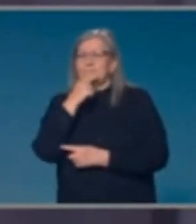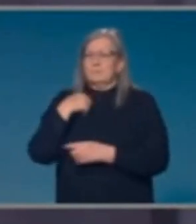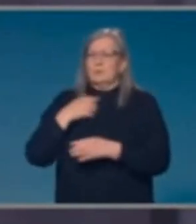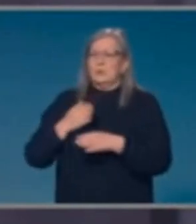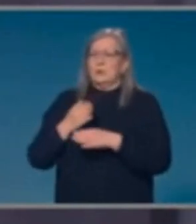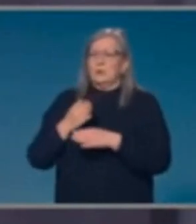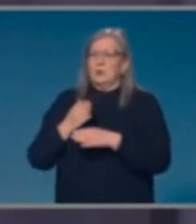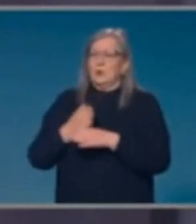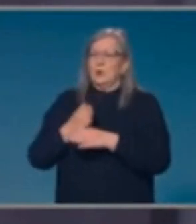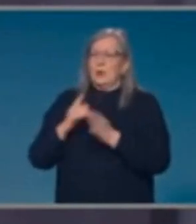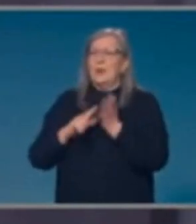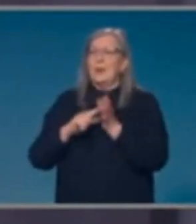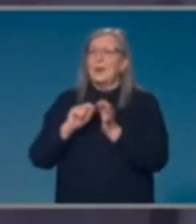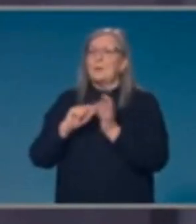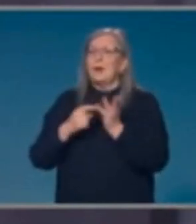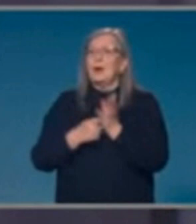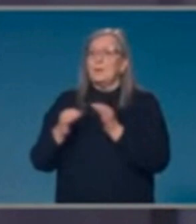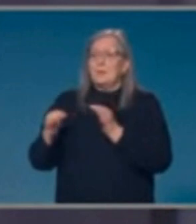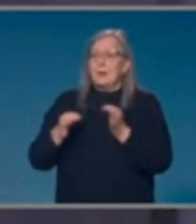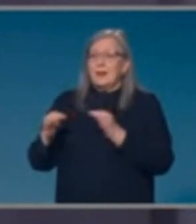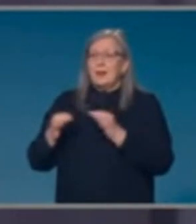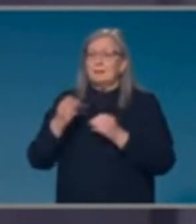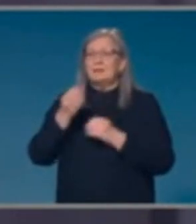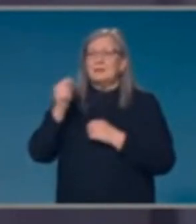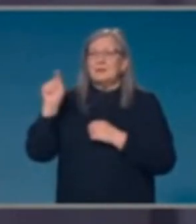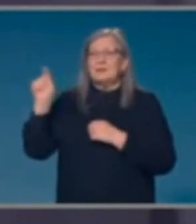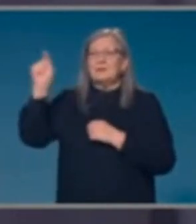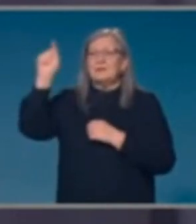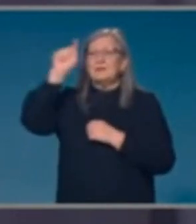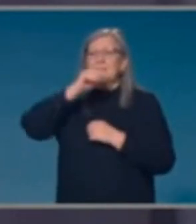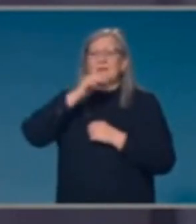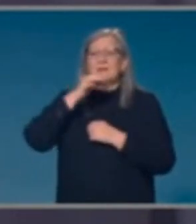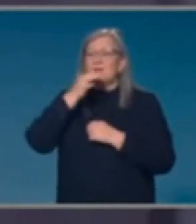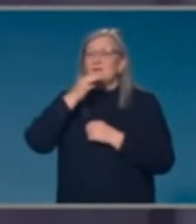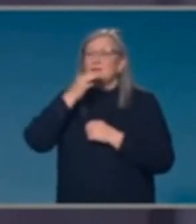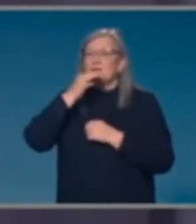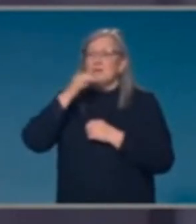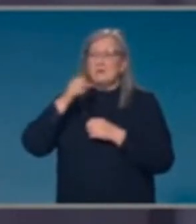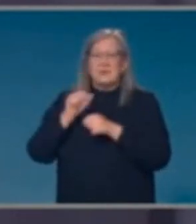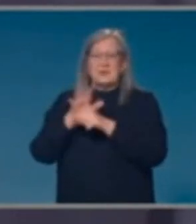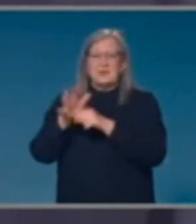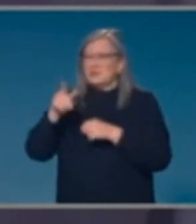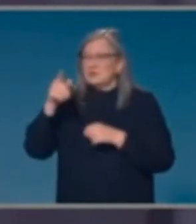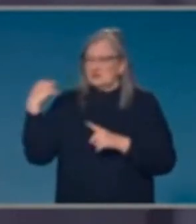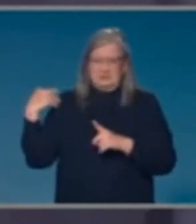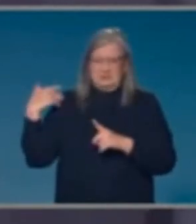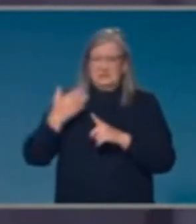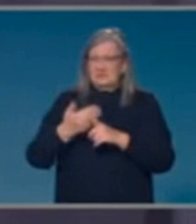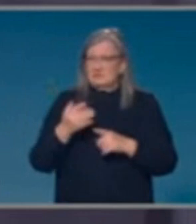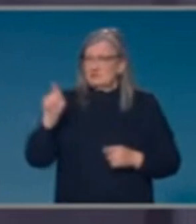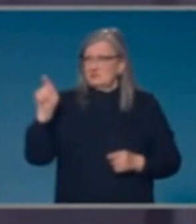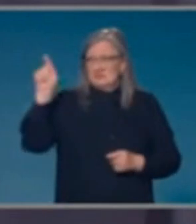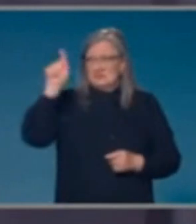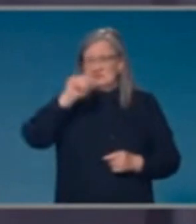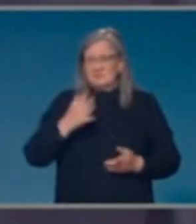countries in the Pacific have not had any cases or very few cases over the whole pandemic, and so we're certainly looking